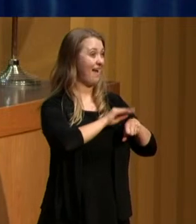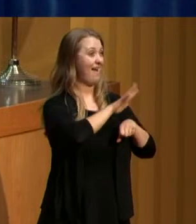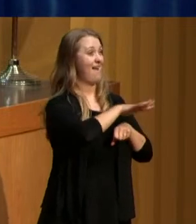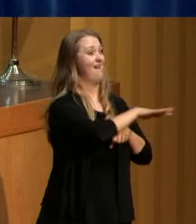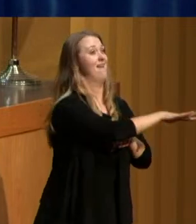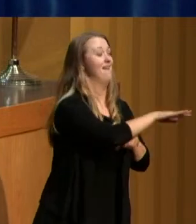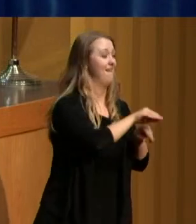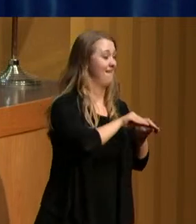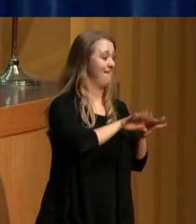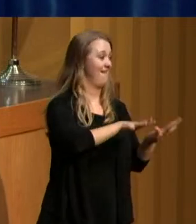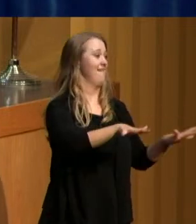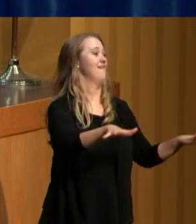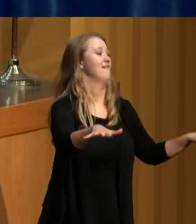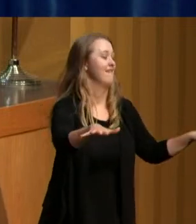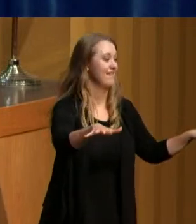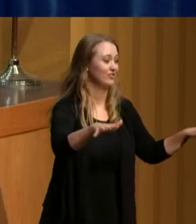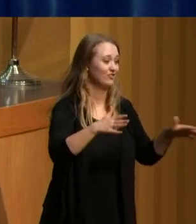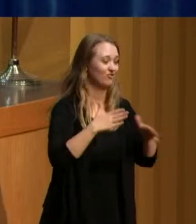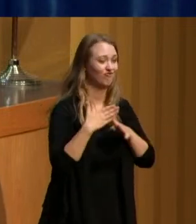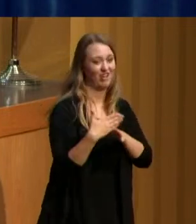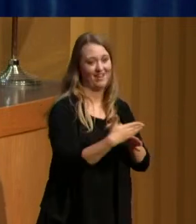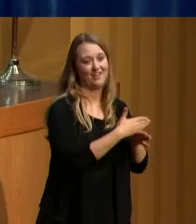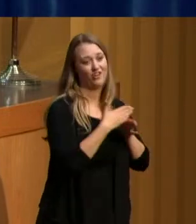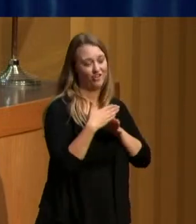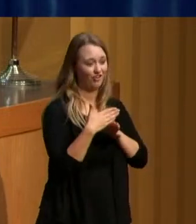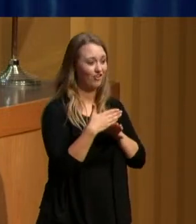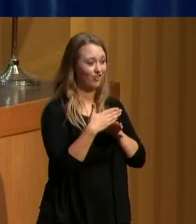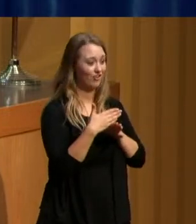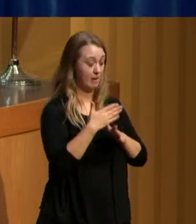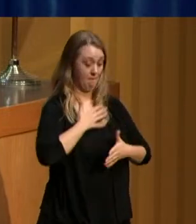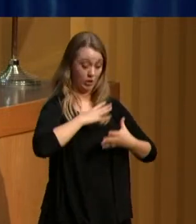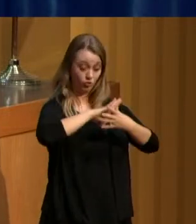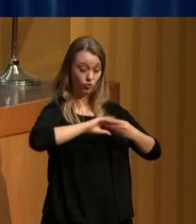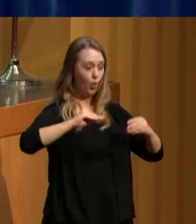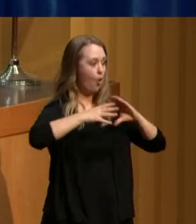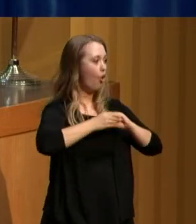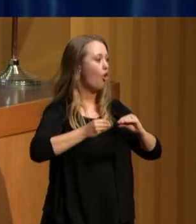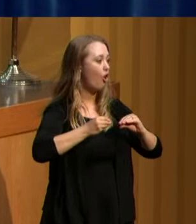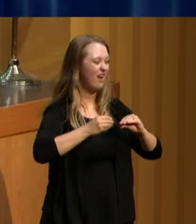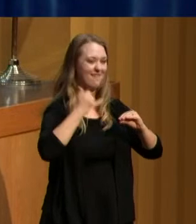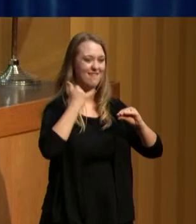you. Your story is now more compelling.